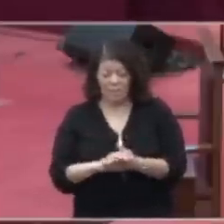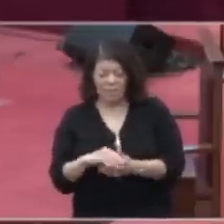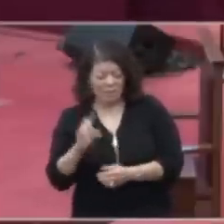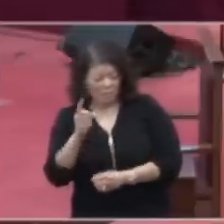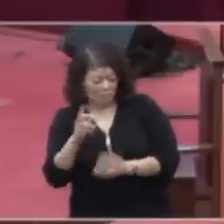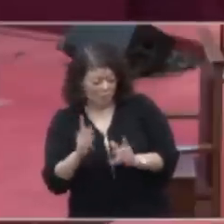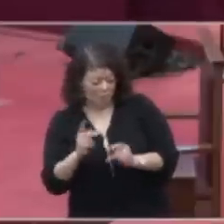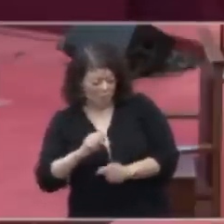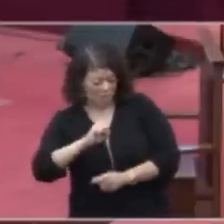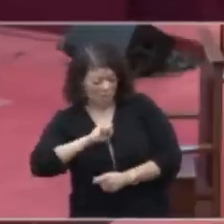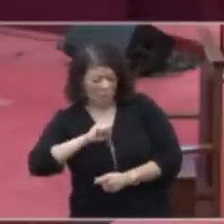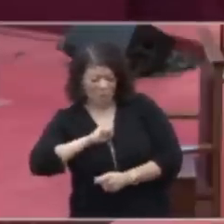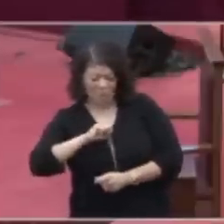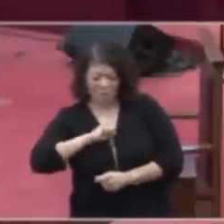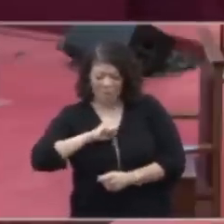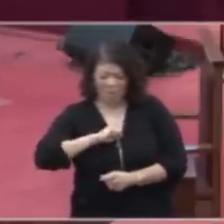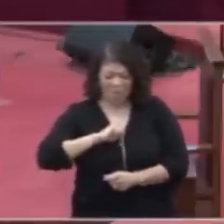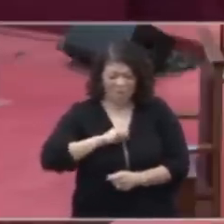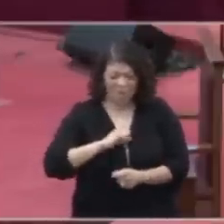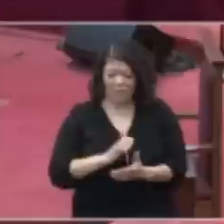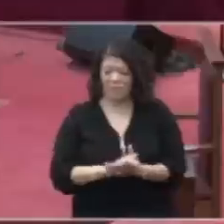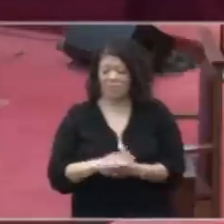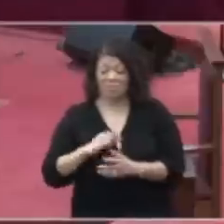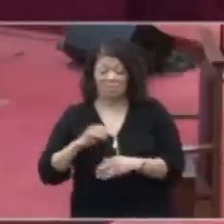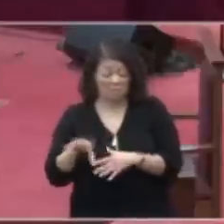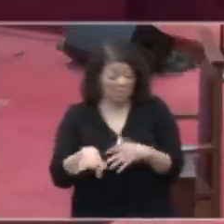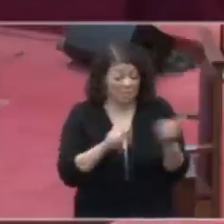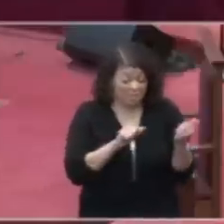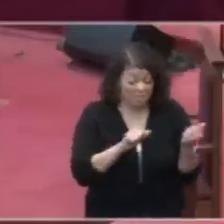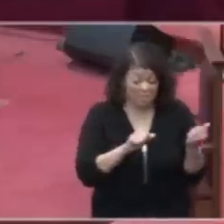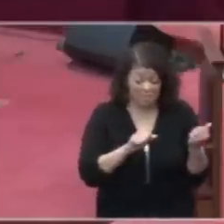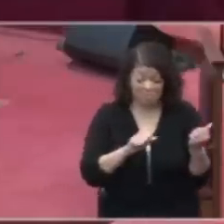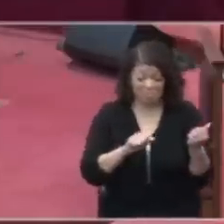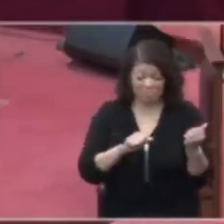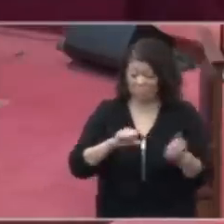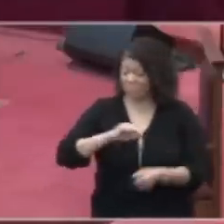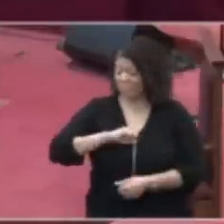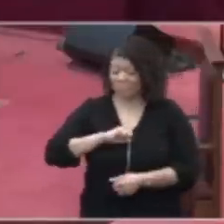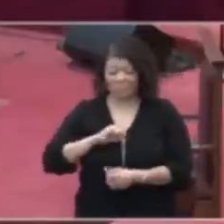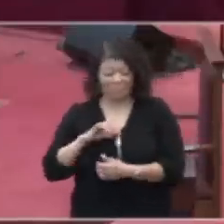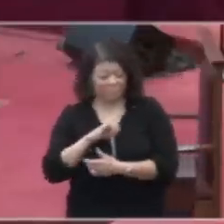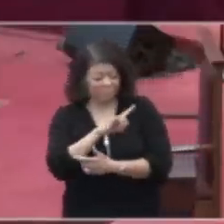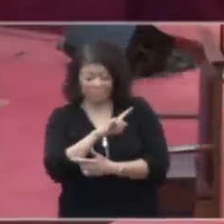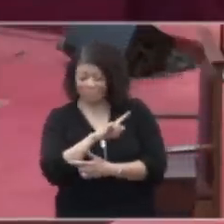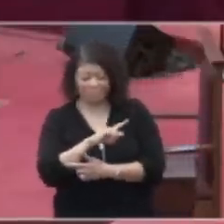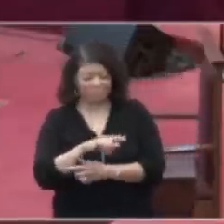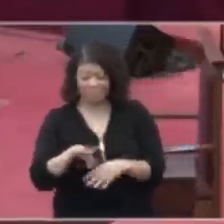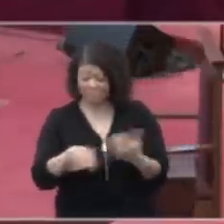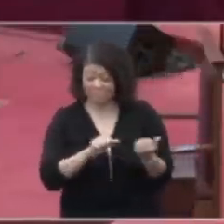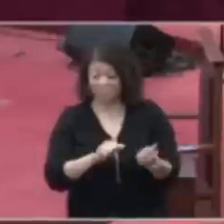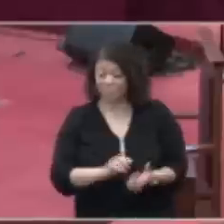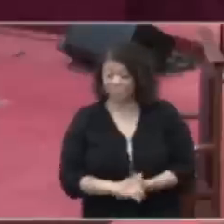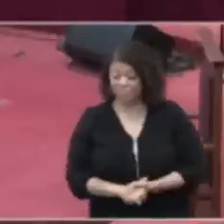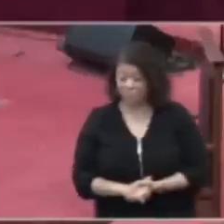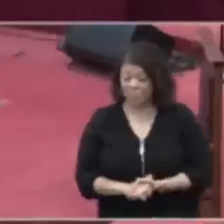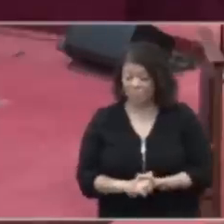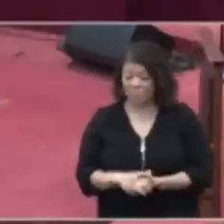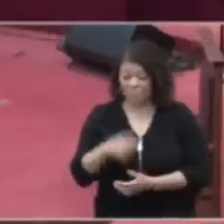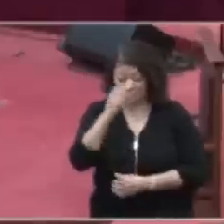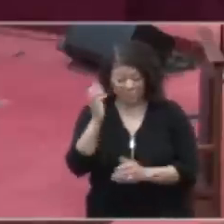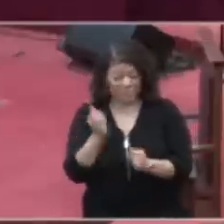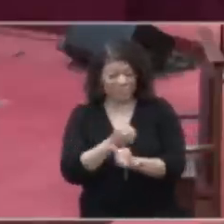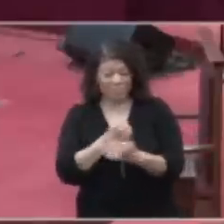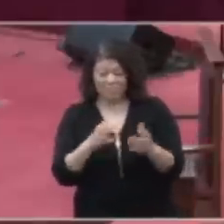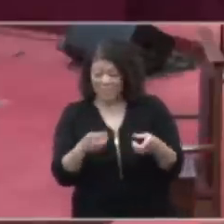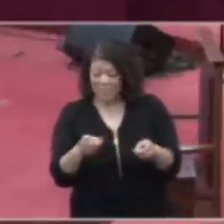them off the plane. Like, hey, bro, no coughing on this plane, no sneezing, right? Because of all that COVID has done